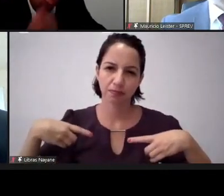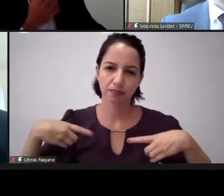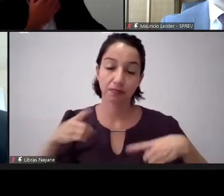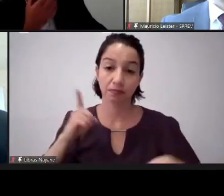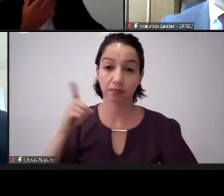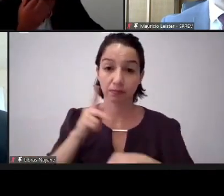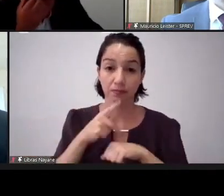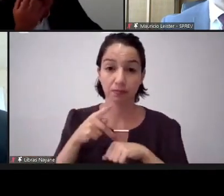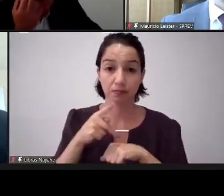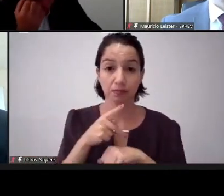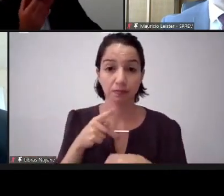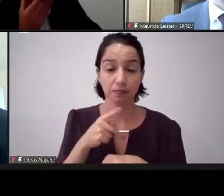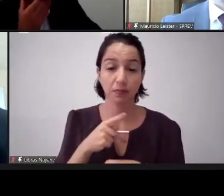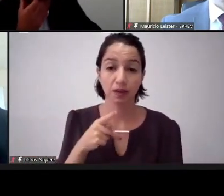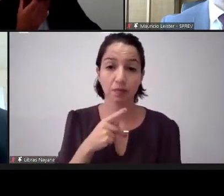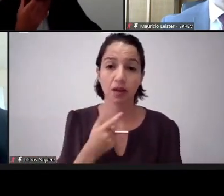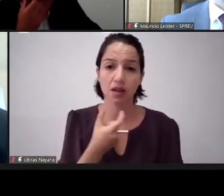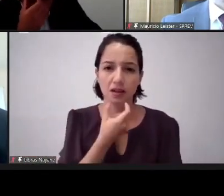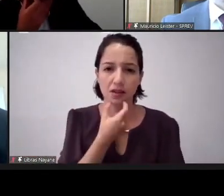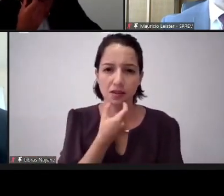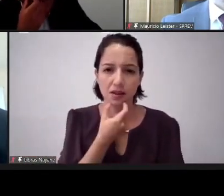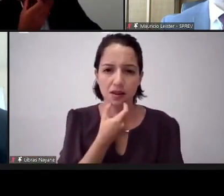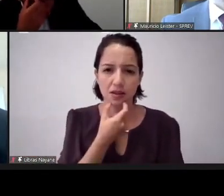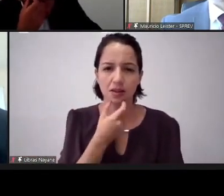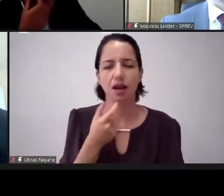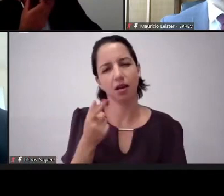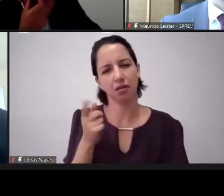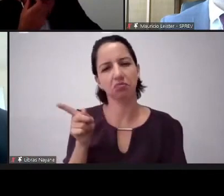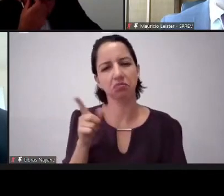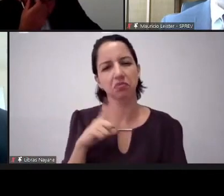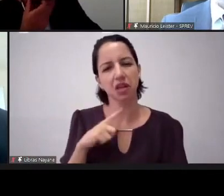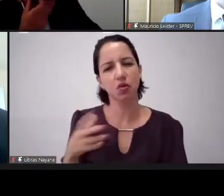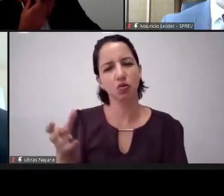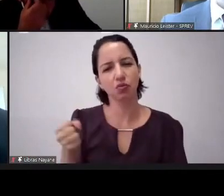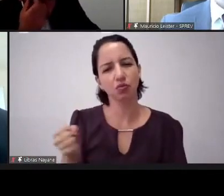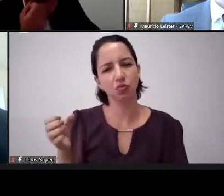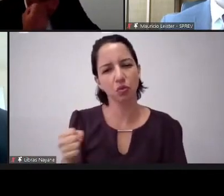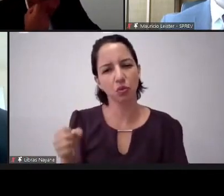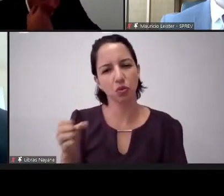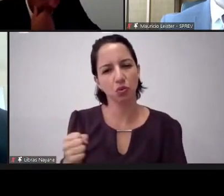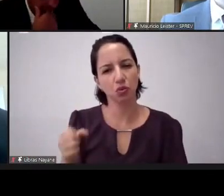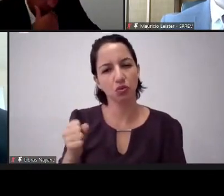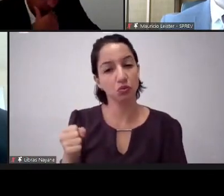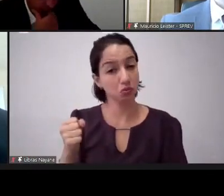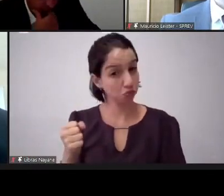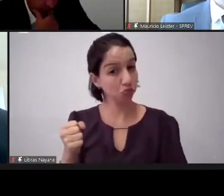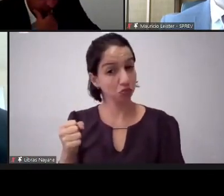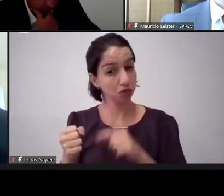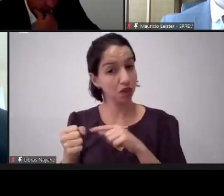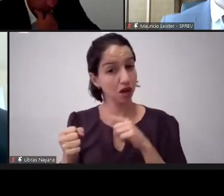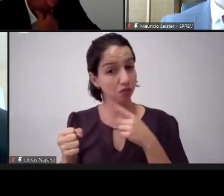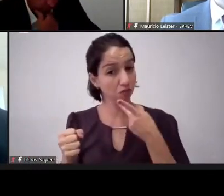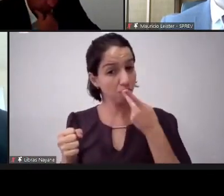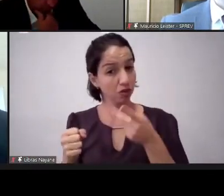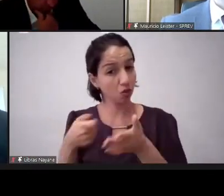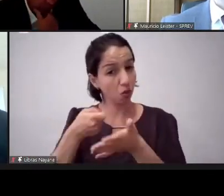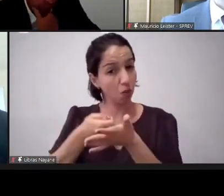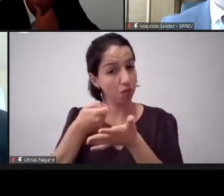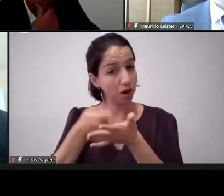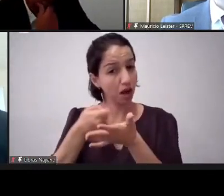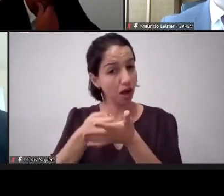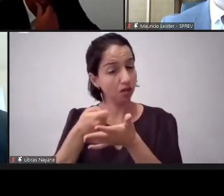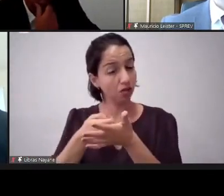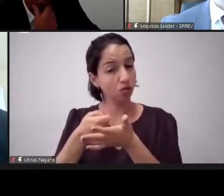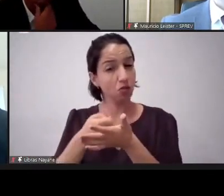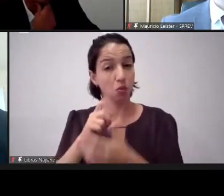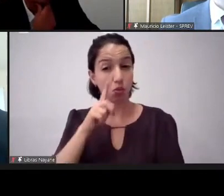for Lucio, these policies in England or United Kingdom has